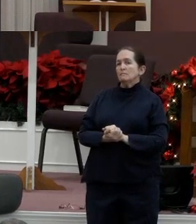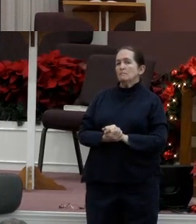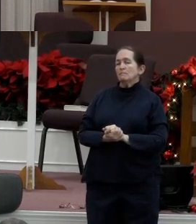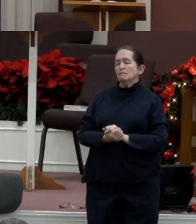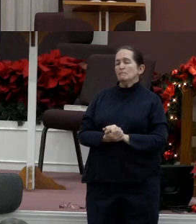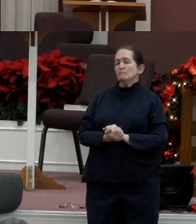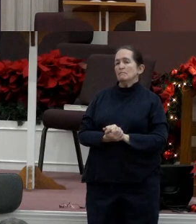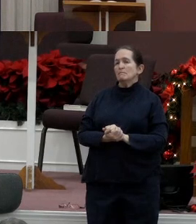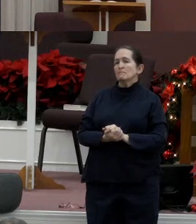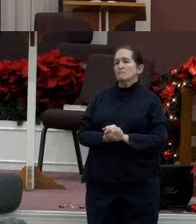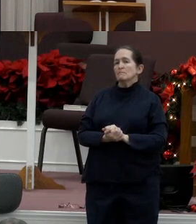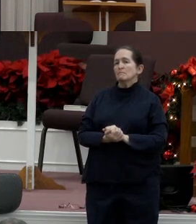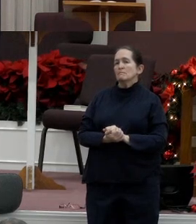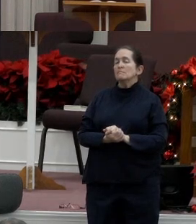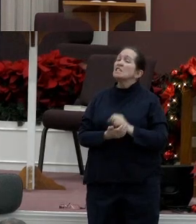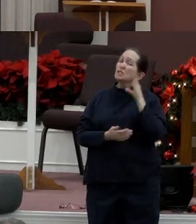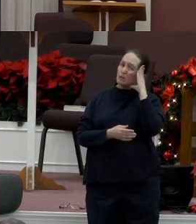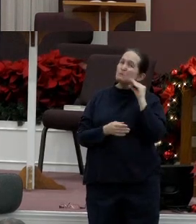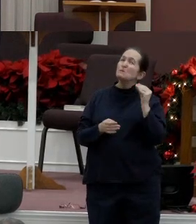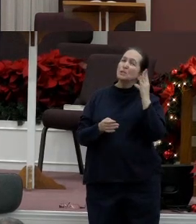To experience it.